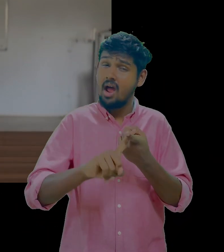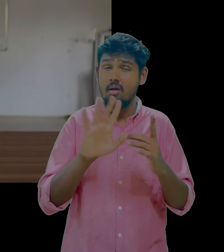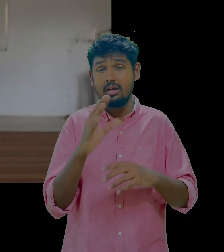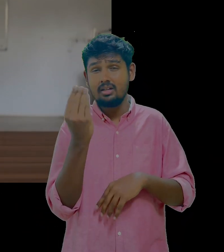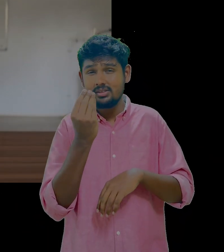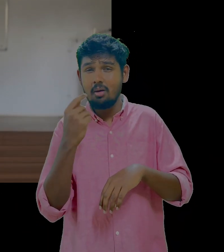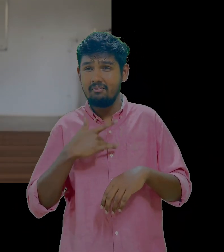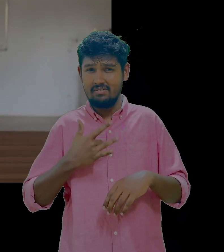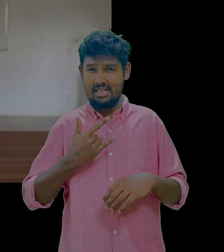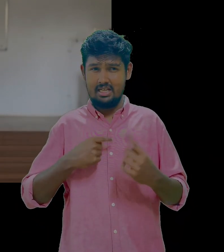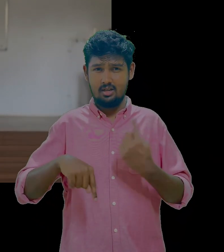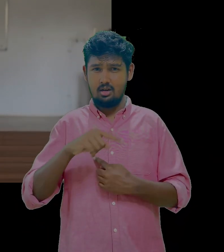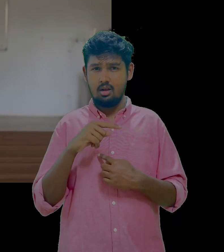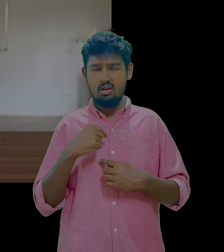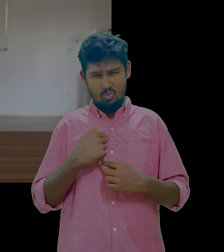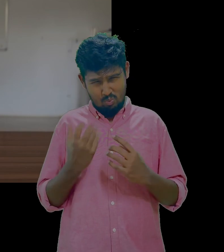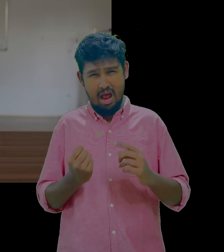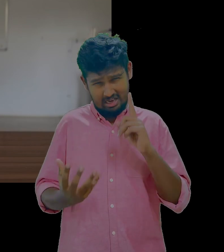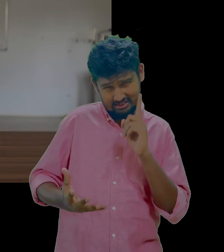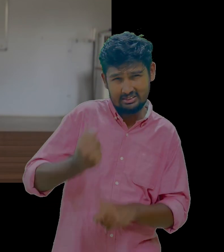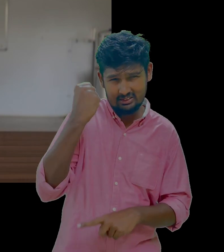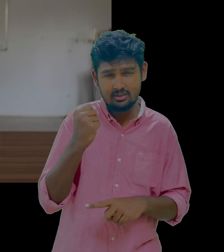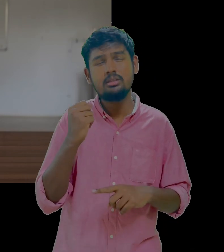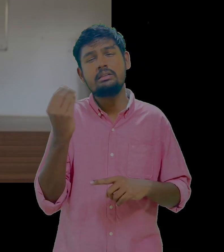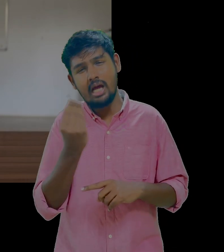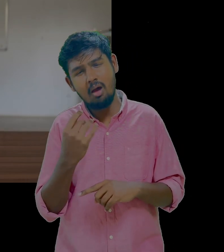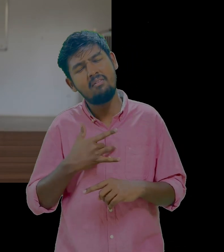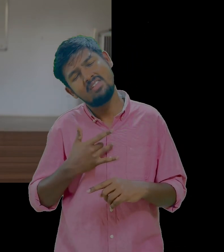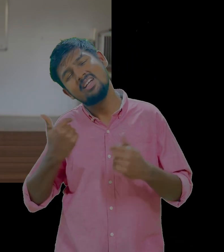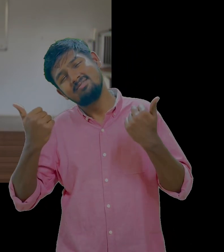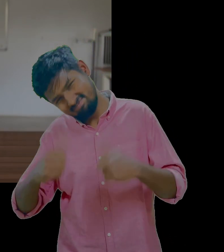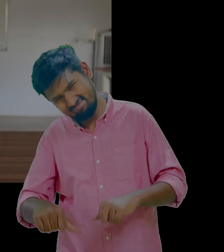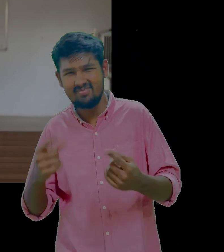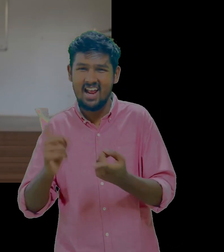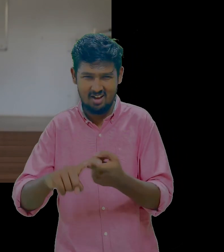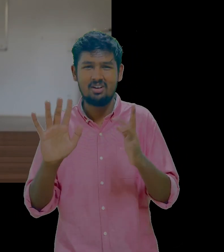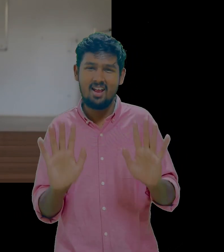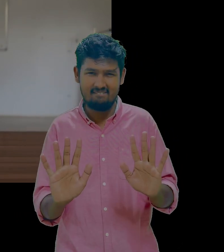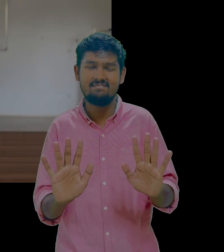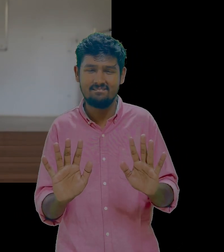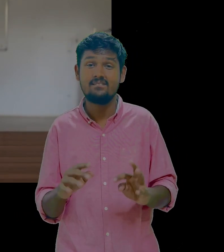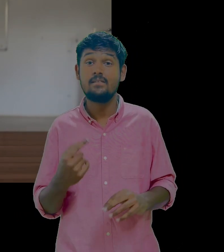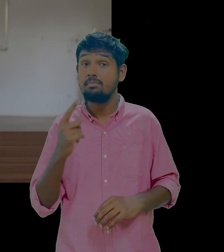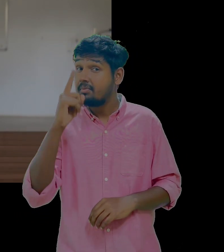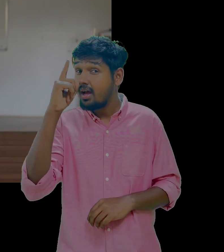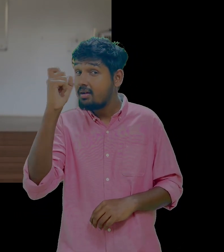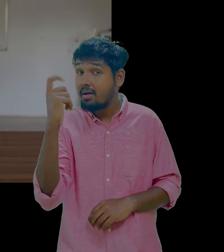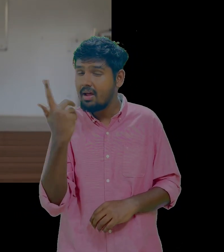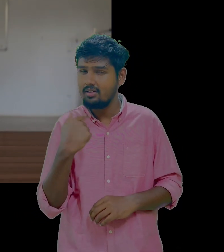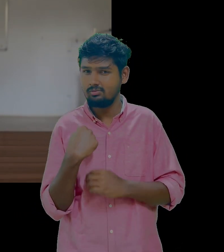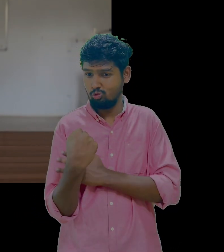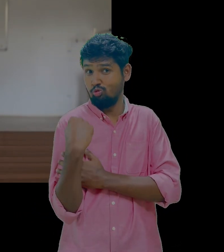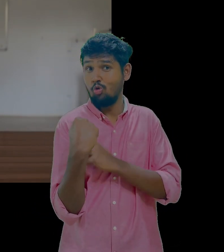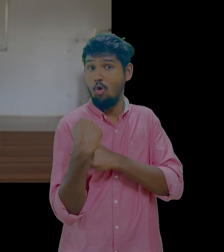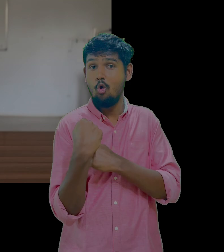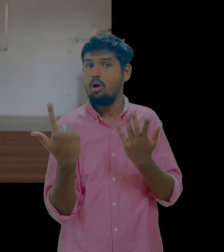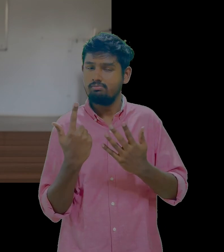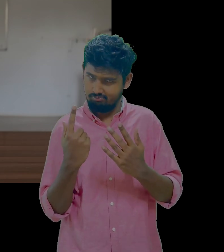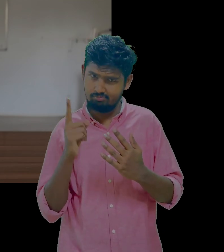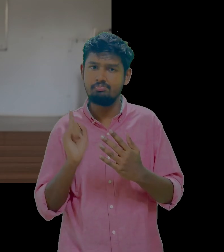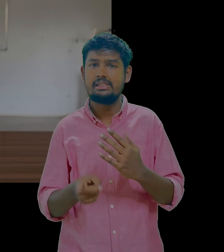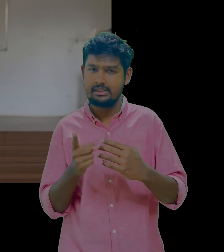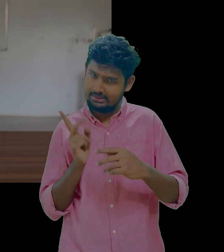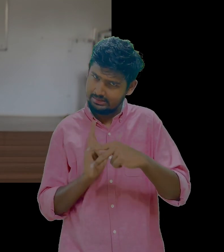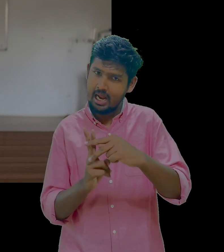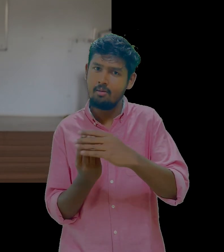what do? Is it just waiting passively? No, I think from my experience, I actually learned how to visualize